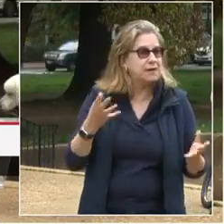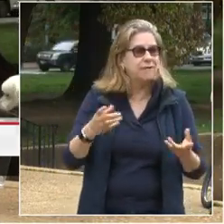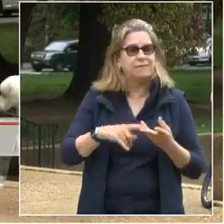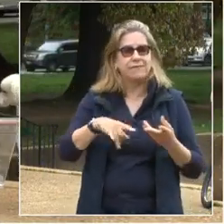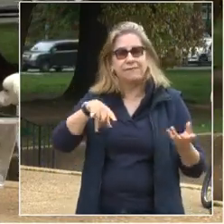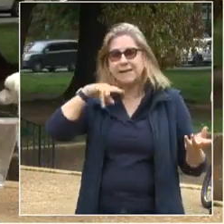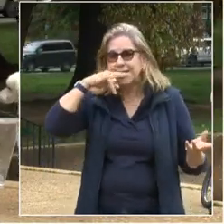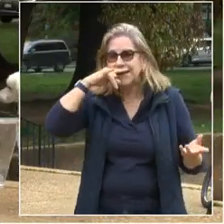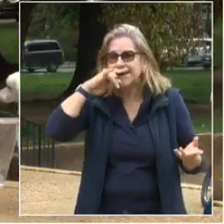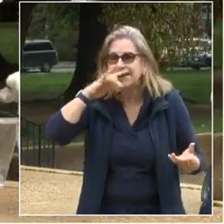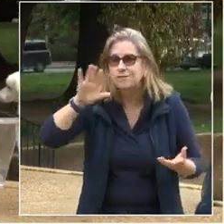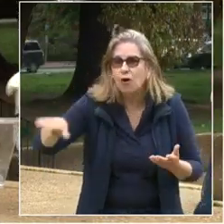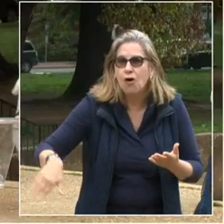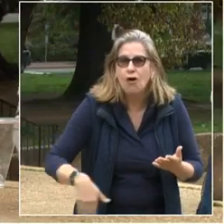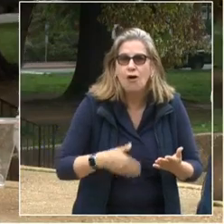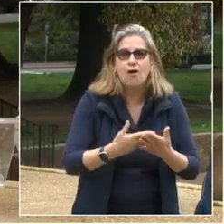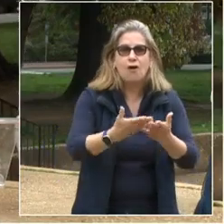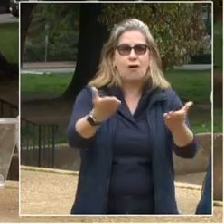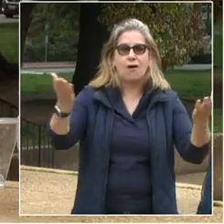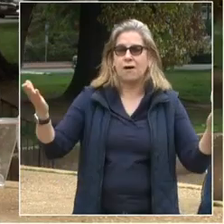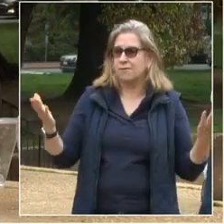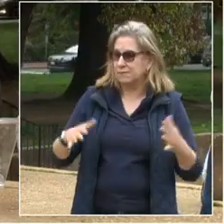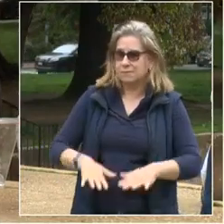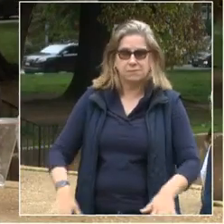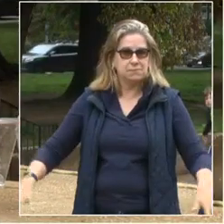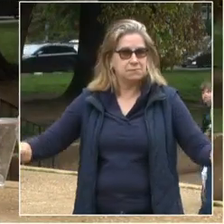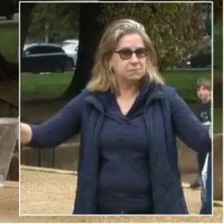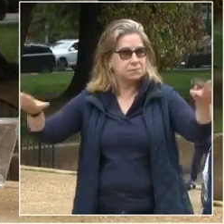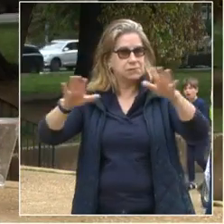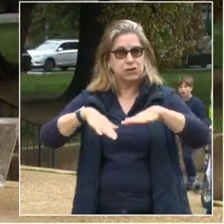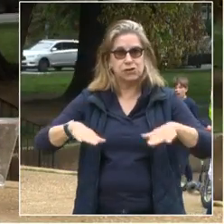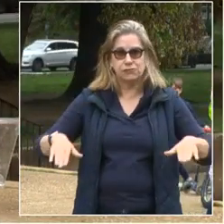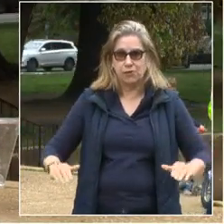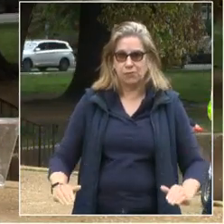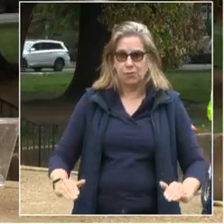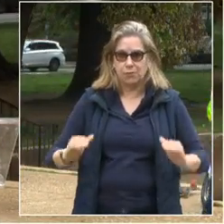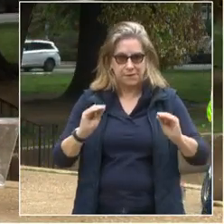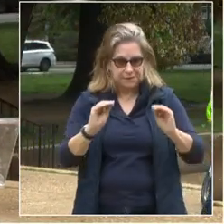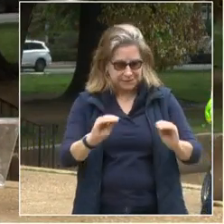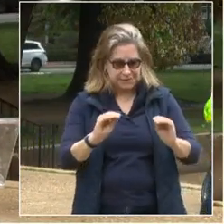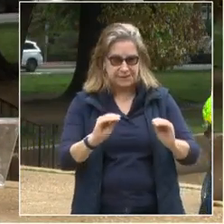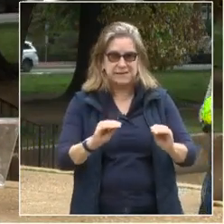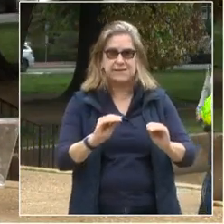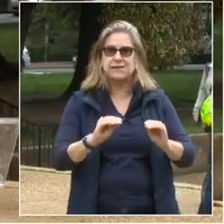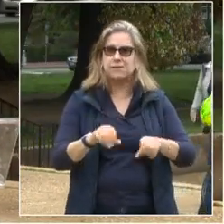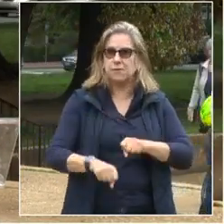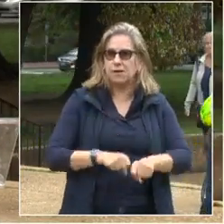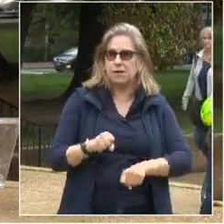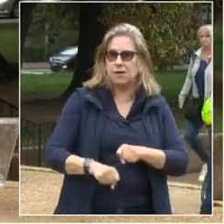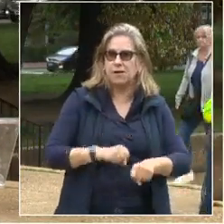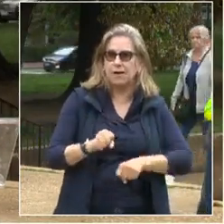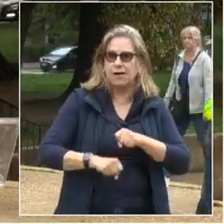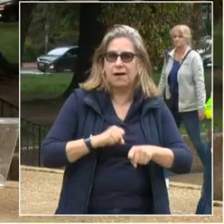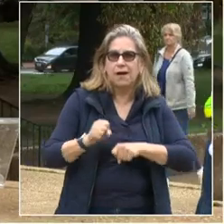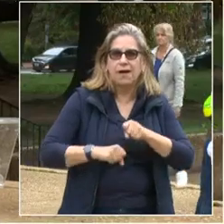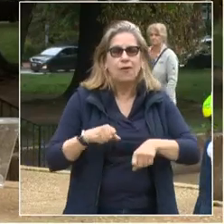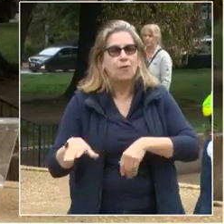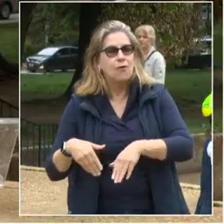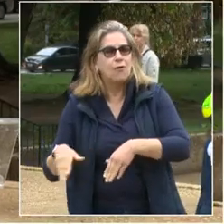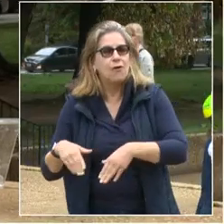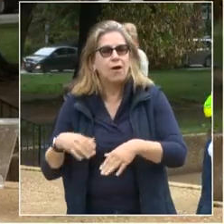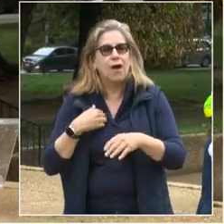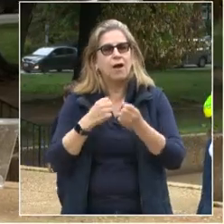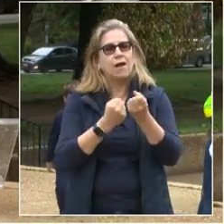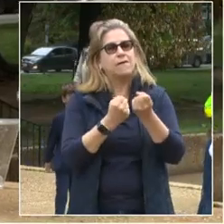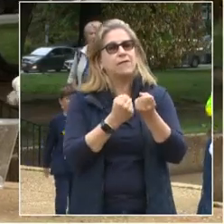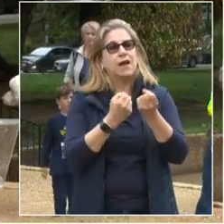early with our children to teach them about biking and walking, and advocating for safer streets for all of us